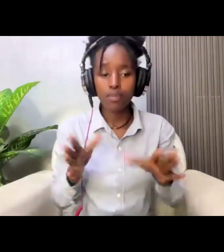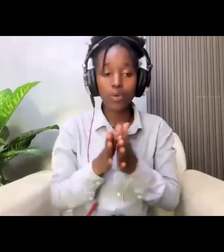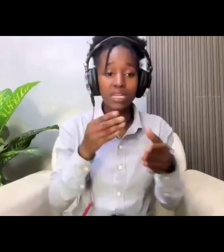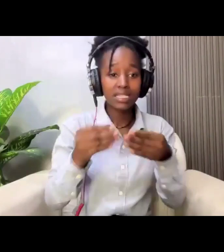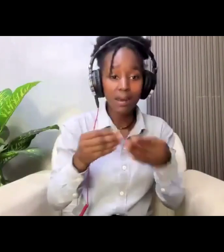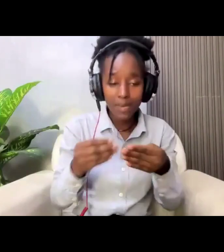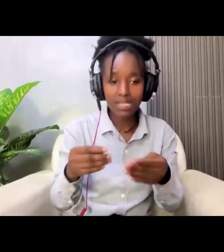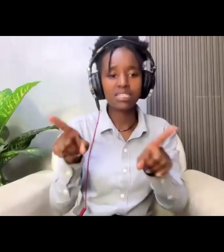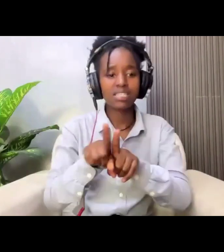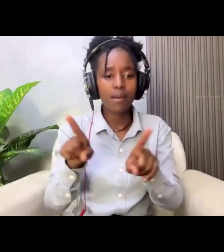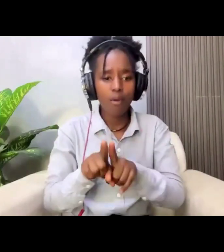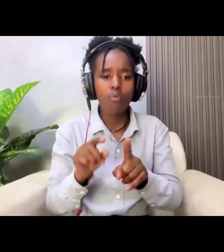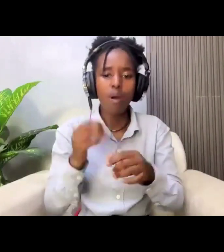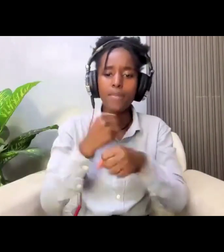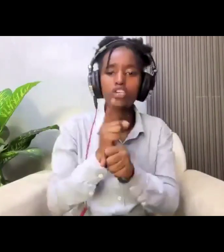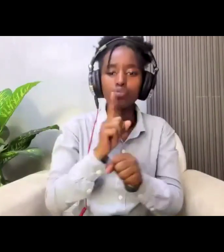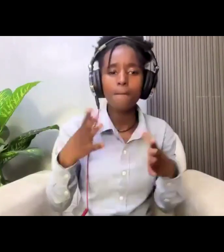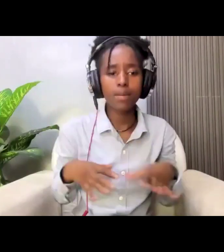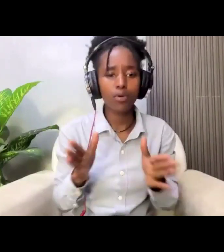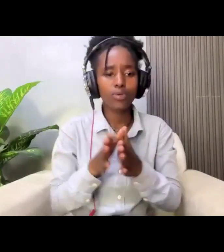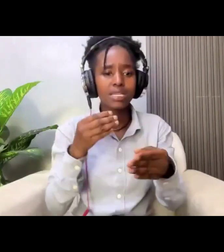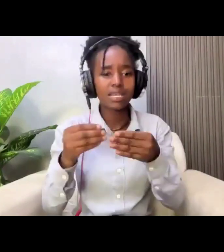And part of...